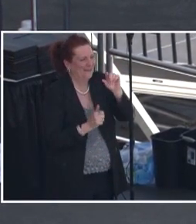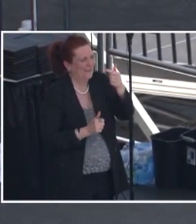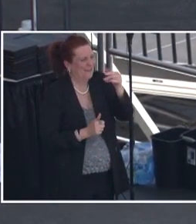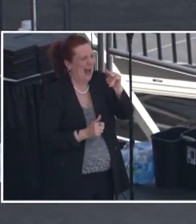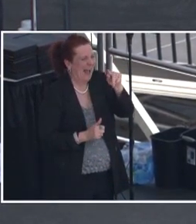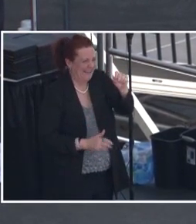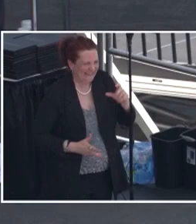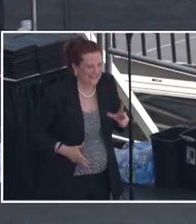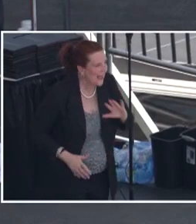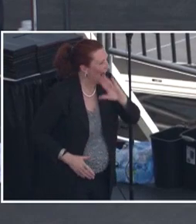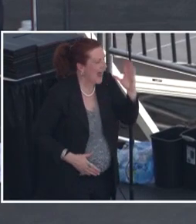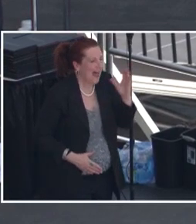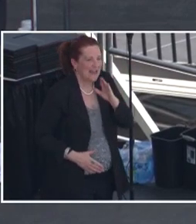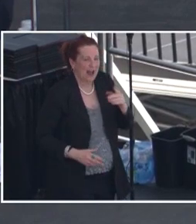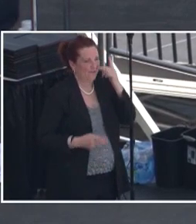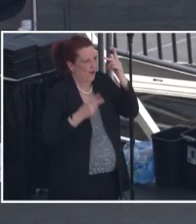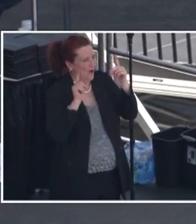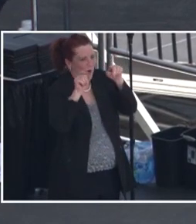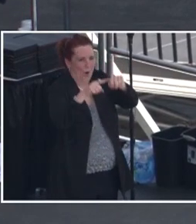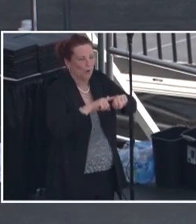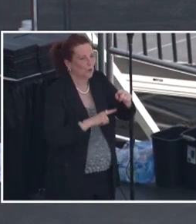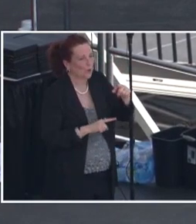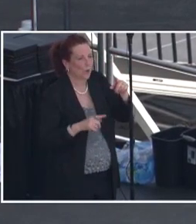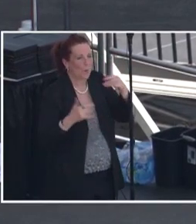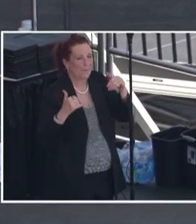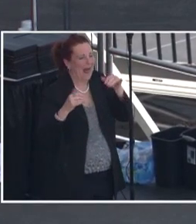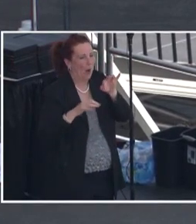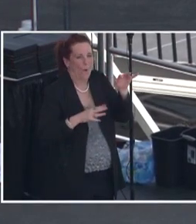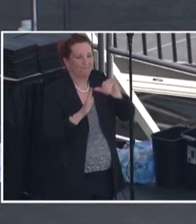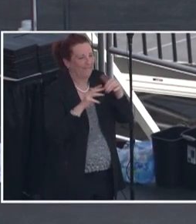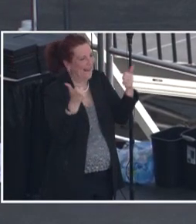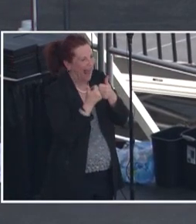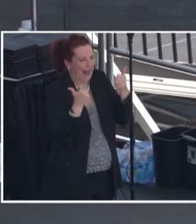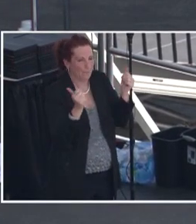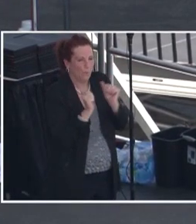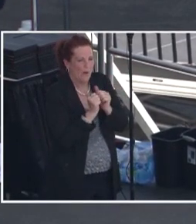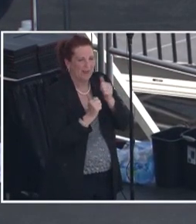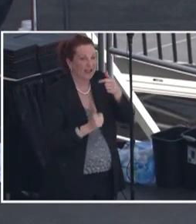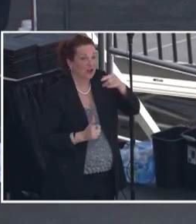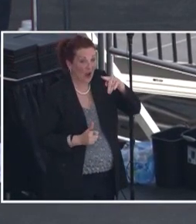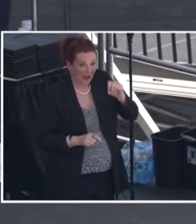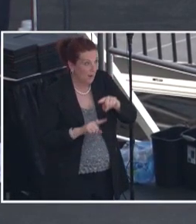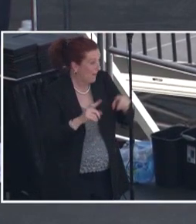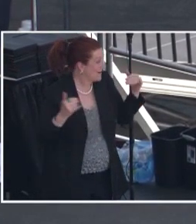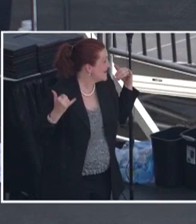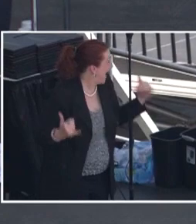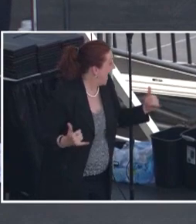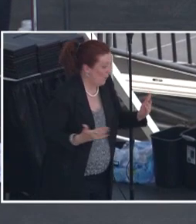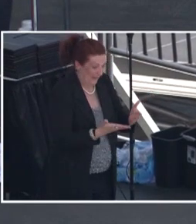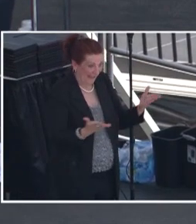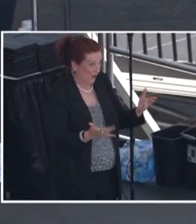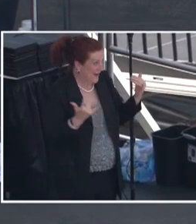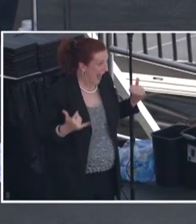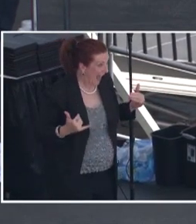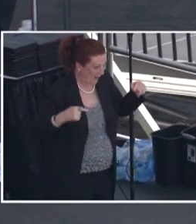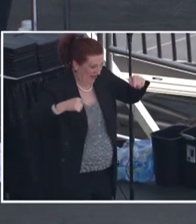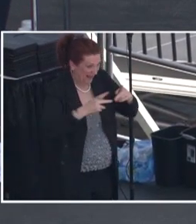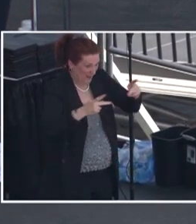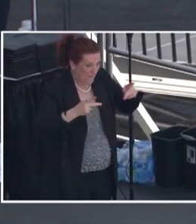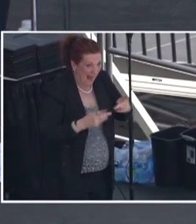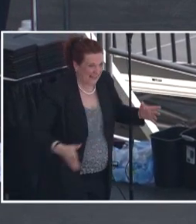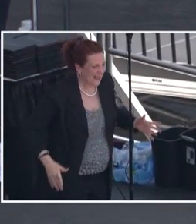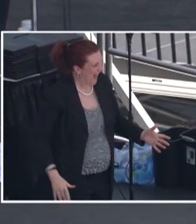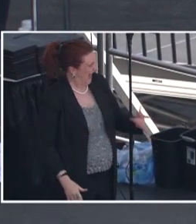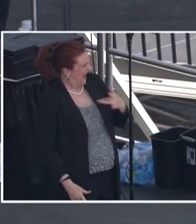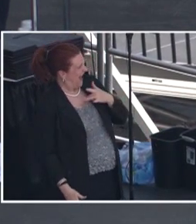to a playoff game with the Giants. But today, here at MetLife, I feel that I've scored